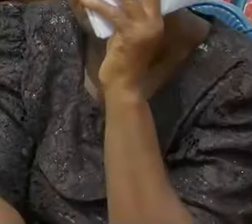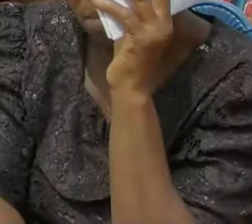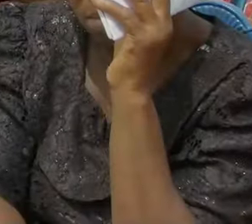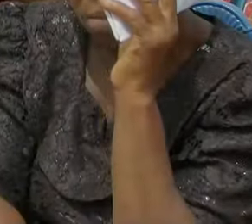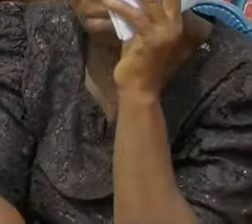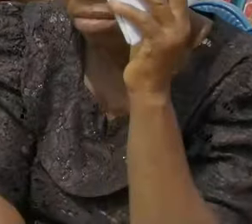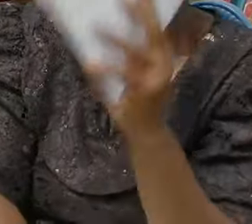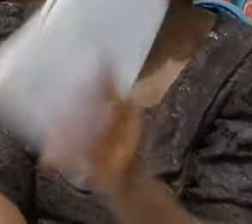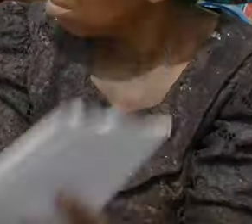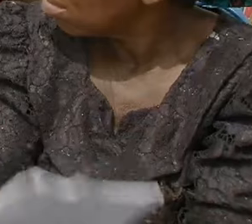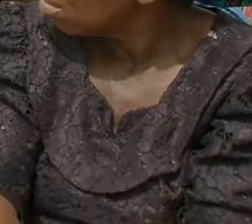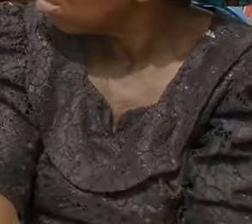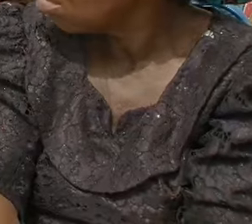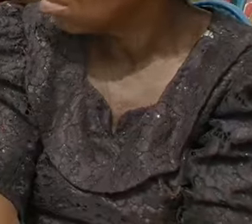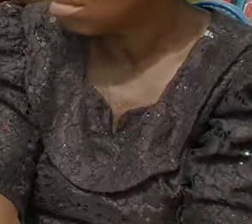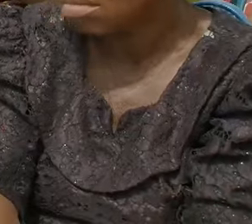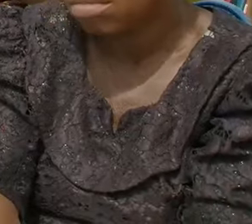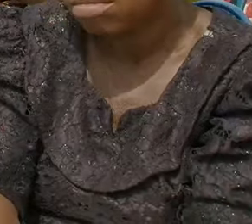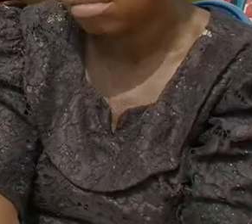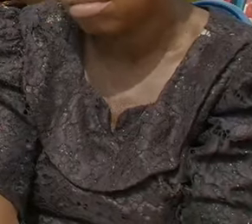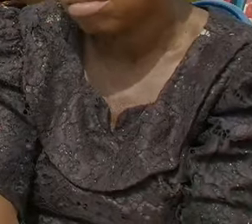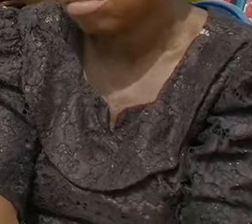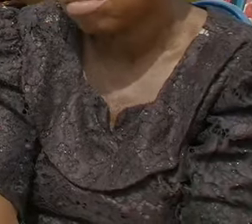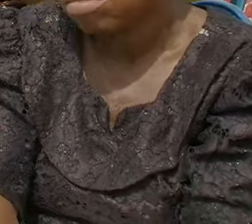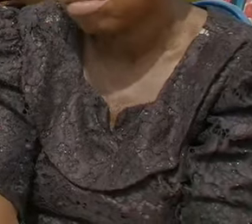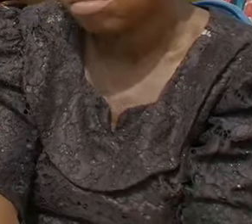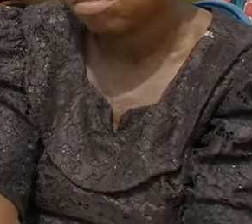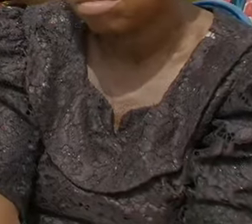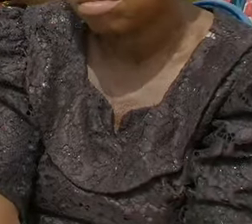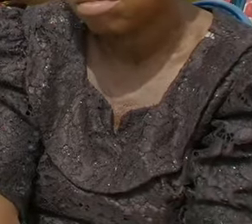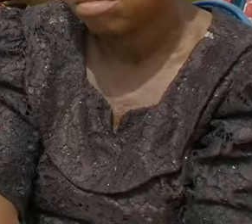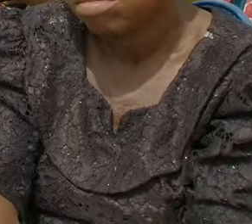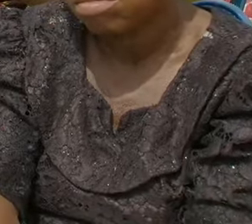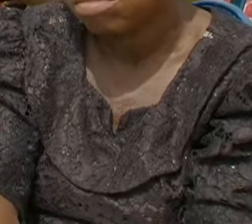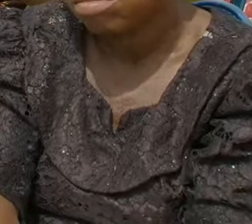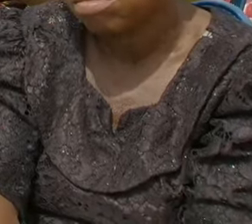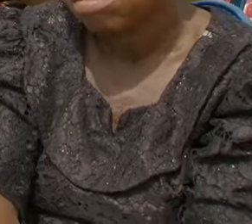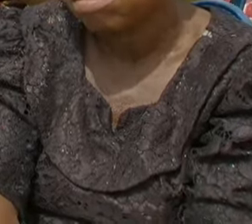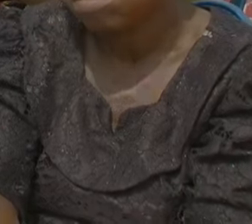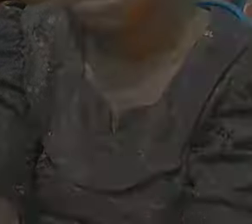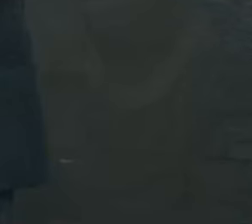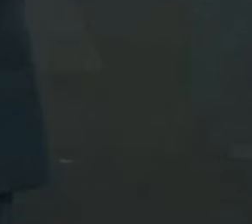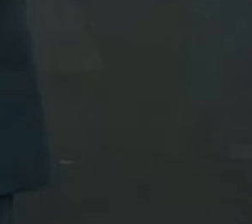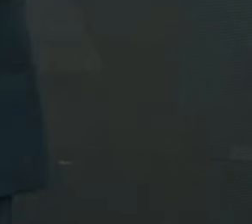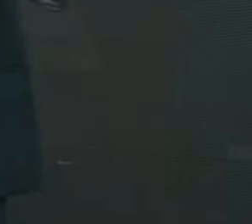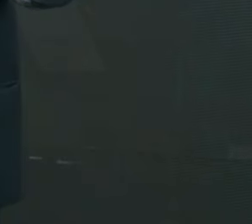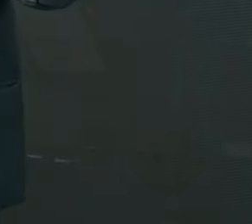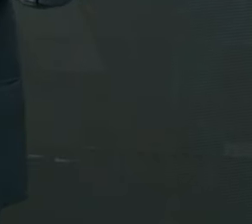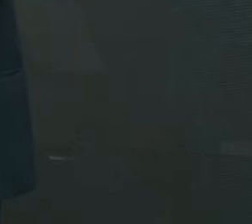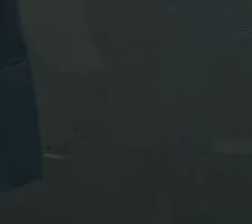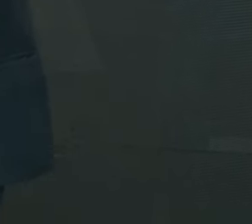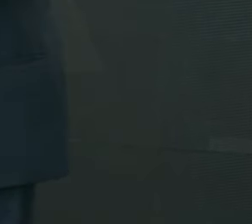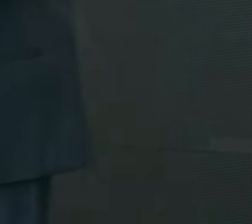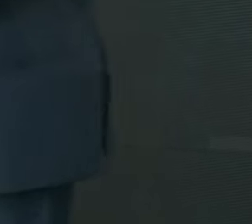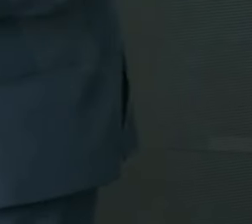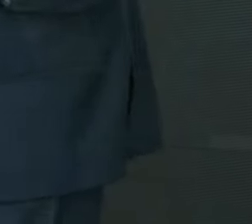a lady and you say, this is beautiful, that thing you do, you run after her, you want to